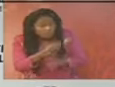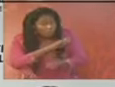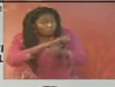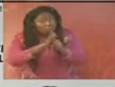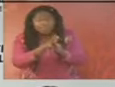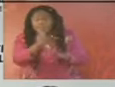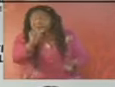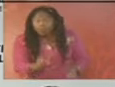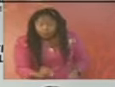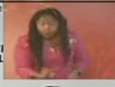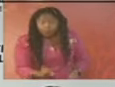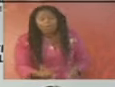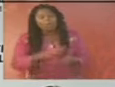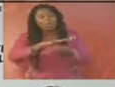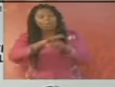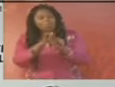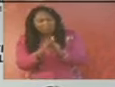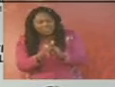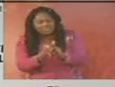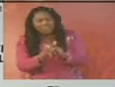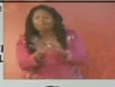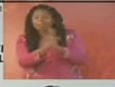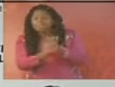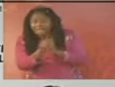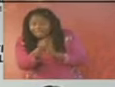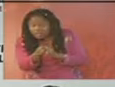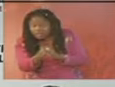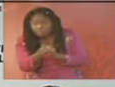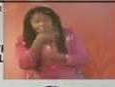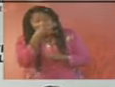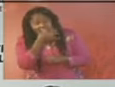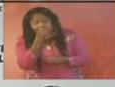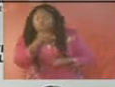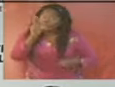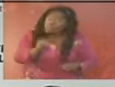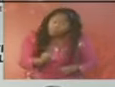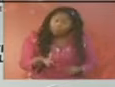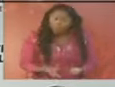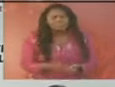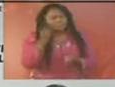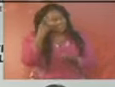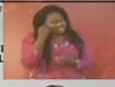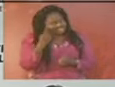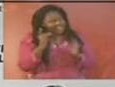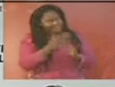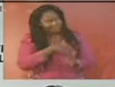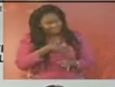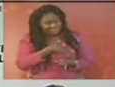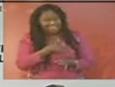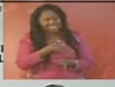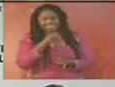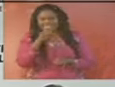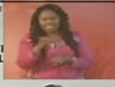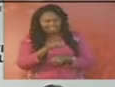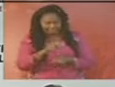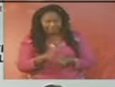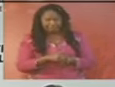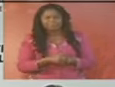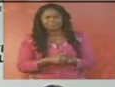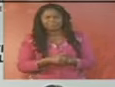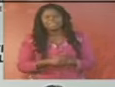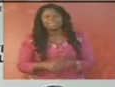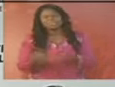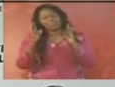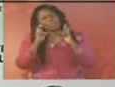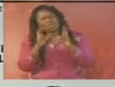And vice versa. So let's finish with flu by around March, and then hopefully we could start something with COVID